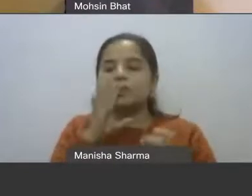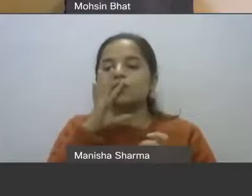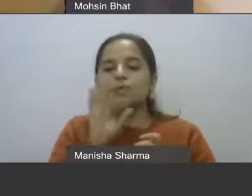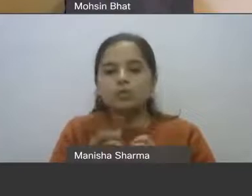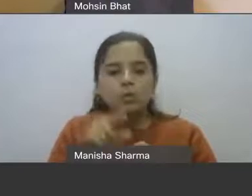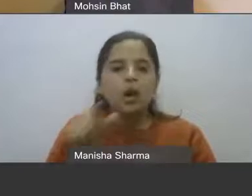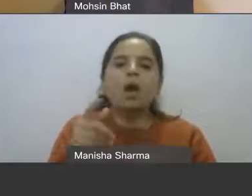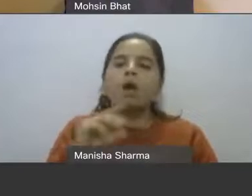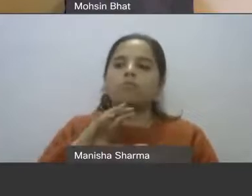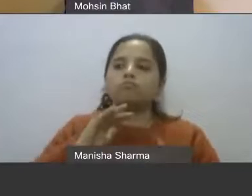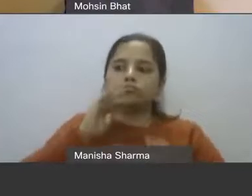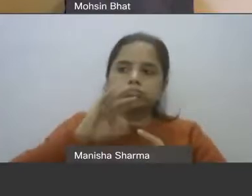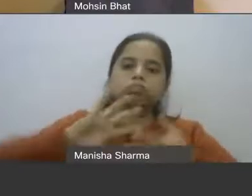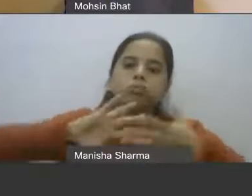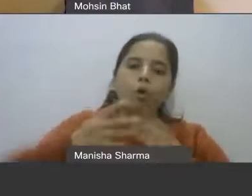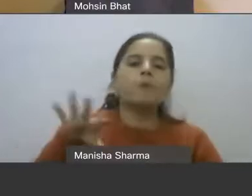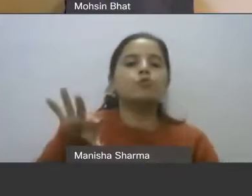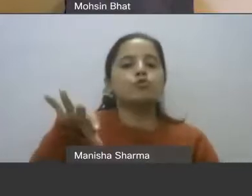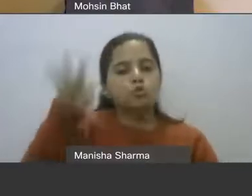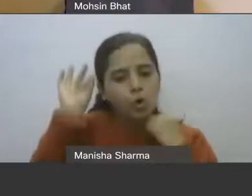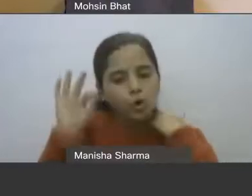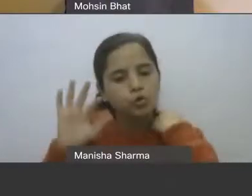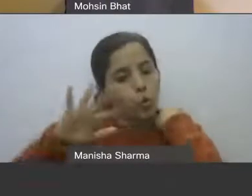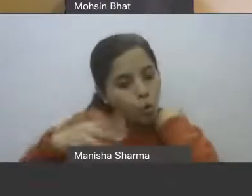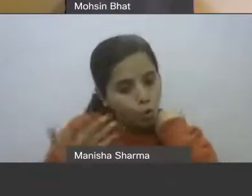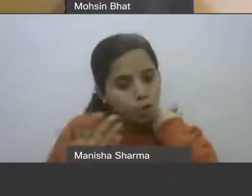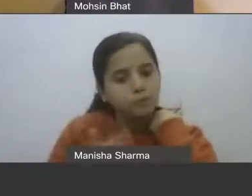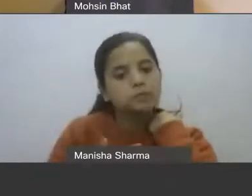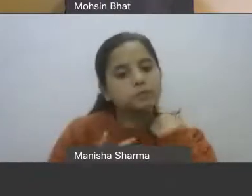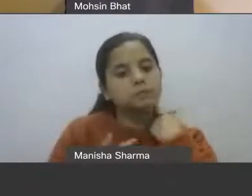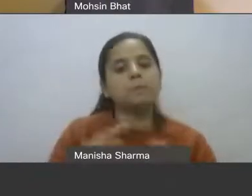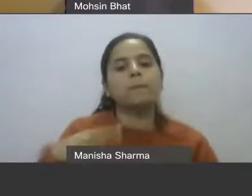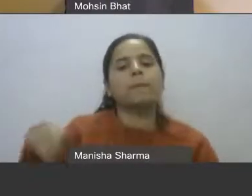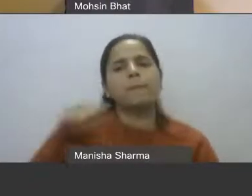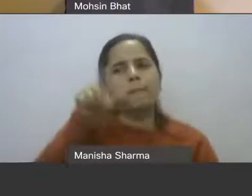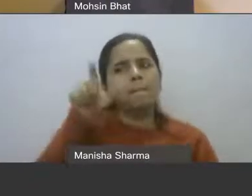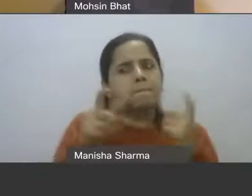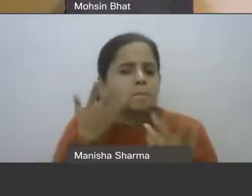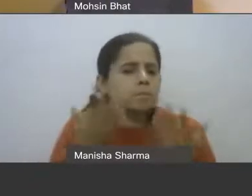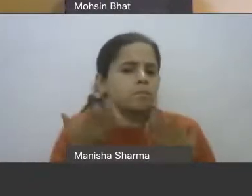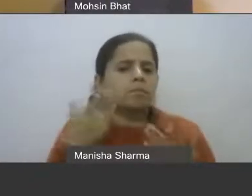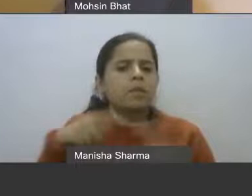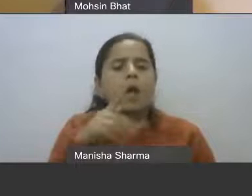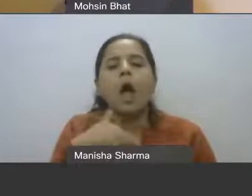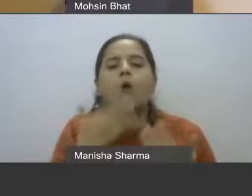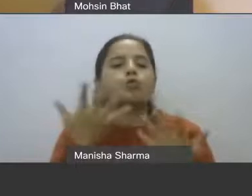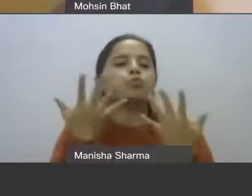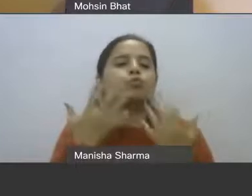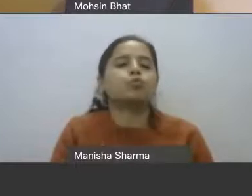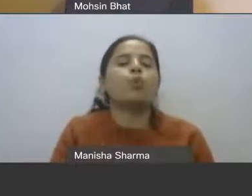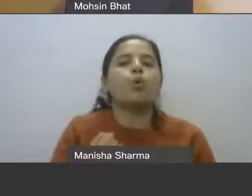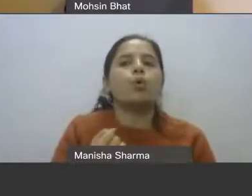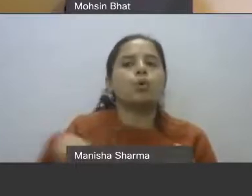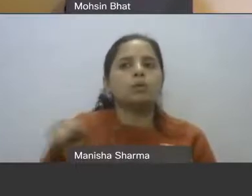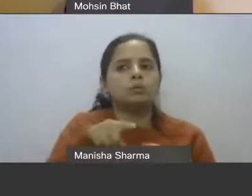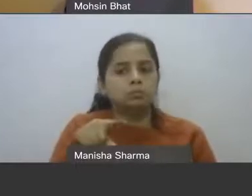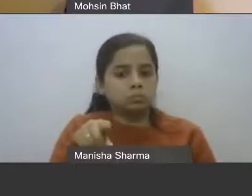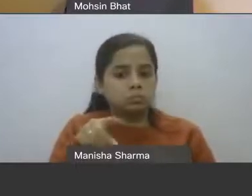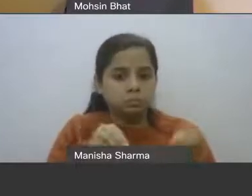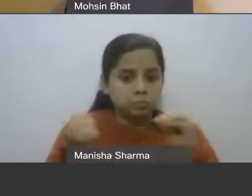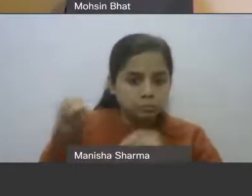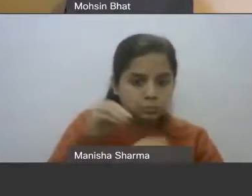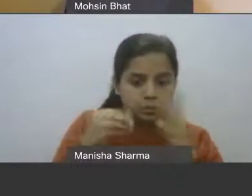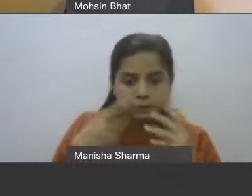fundamental choice or it is a matter of immutability. It depends on how you want to define immutability,